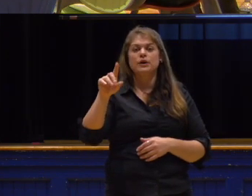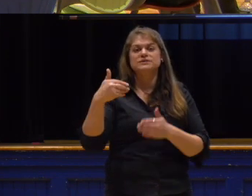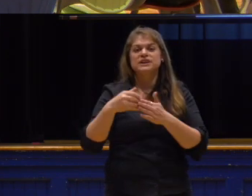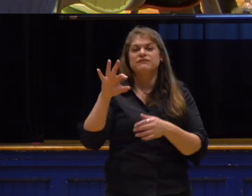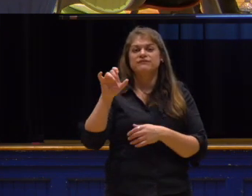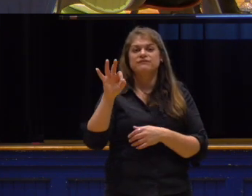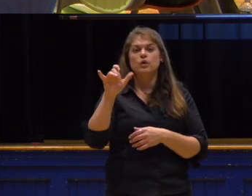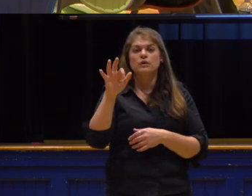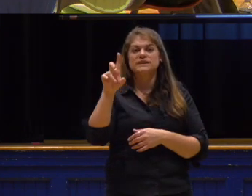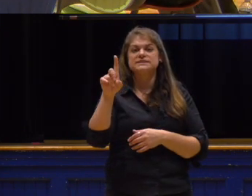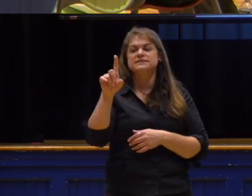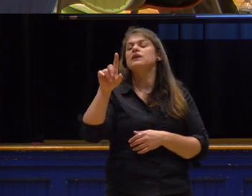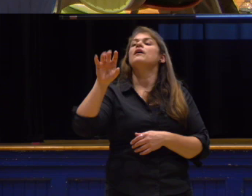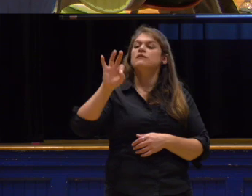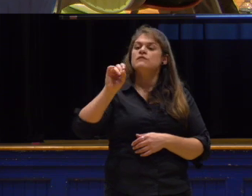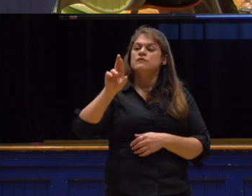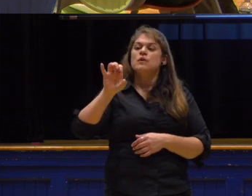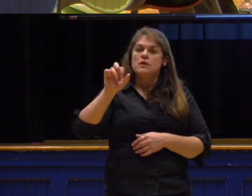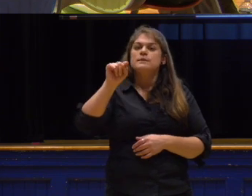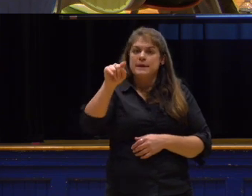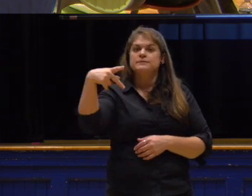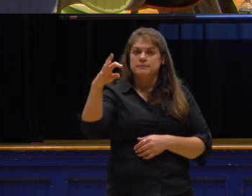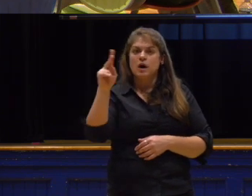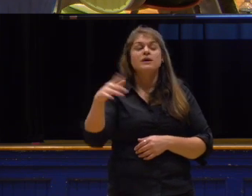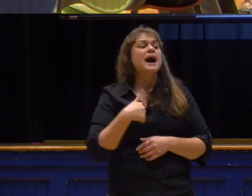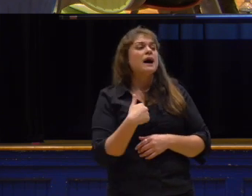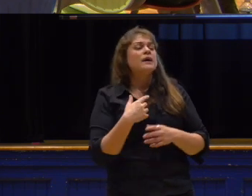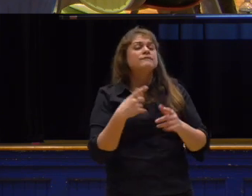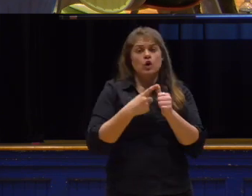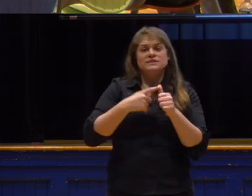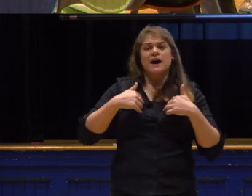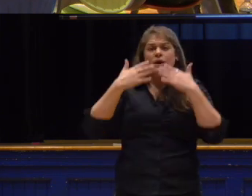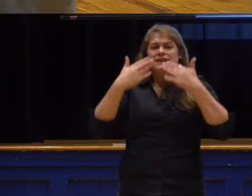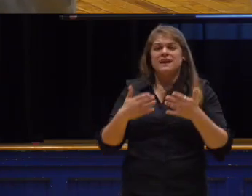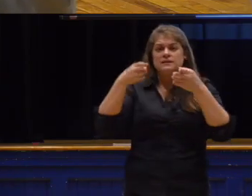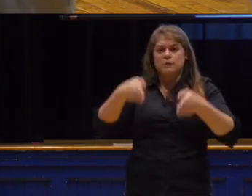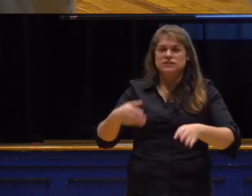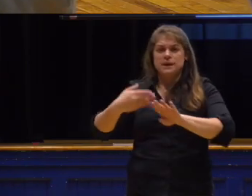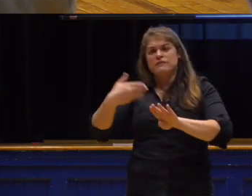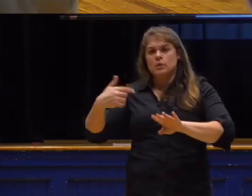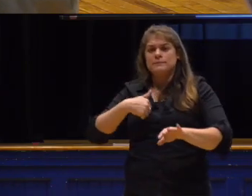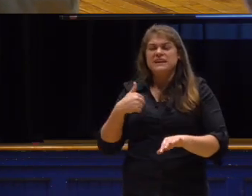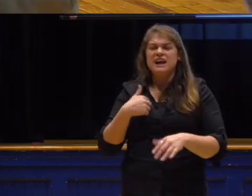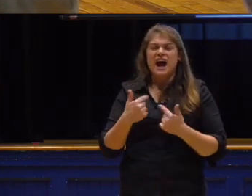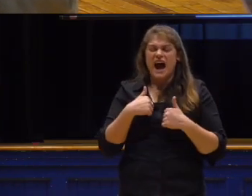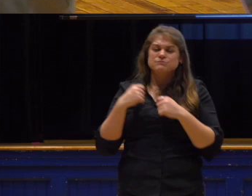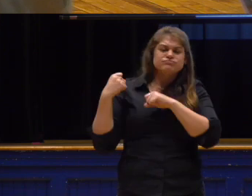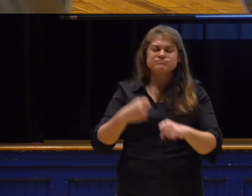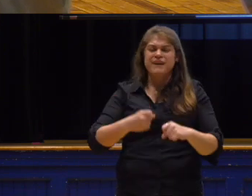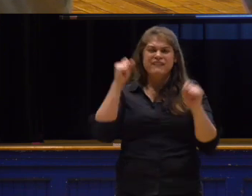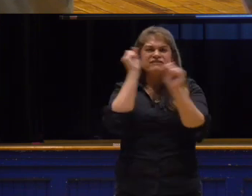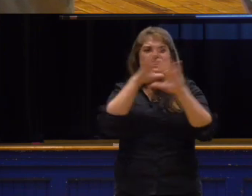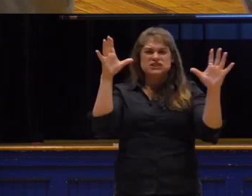My question is twofold. First of all, I want to thank the gentleman before me. I'm very visually oriented, and I was wondering